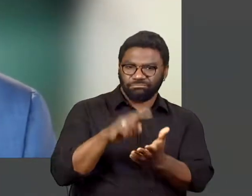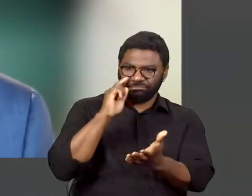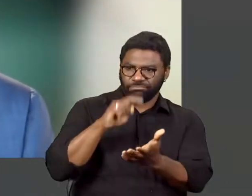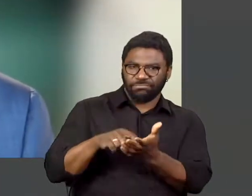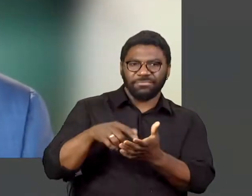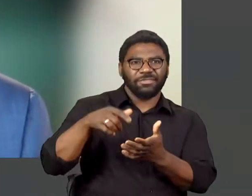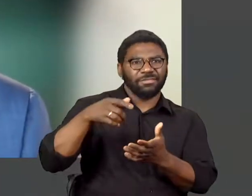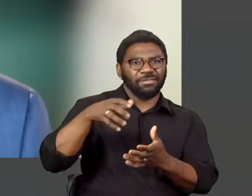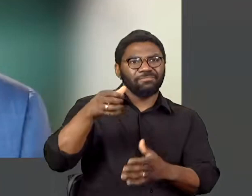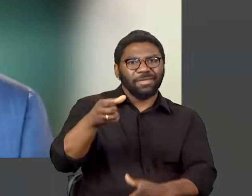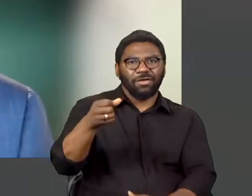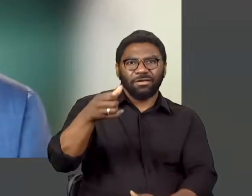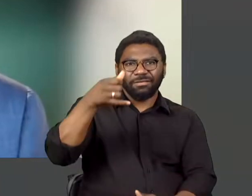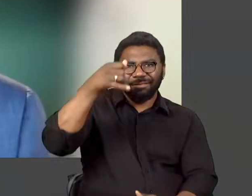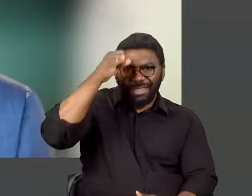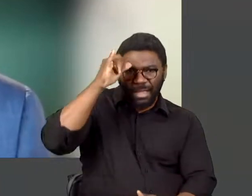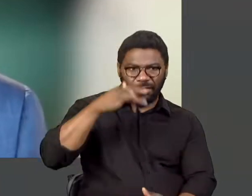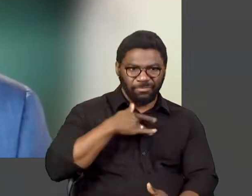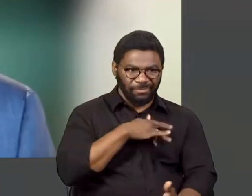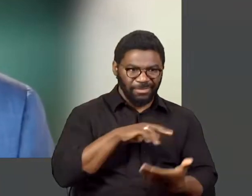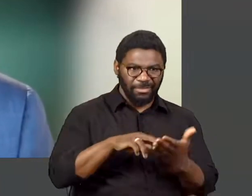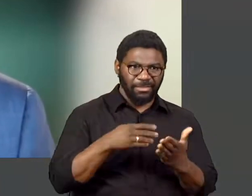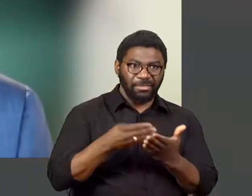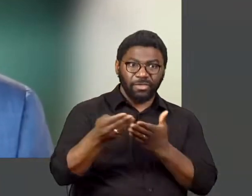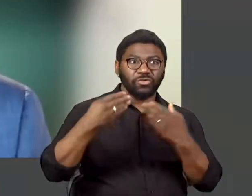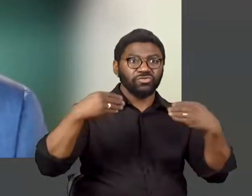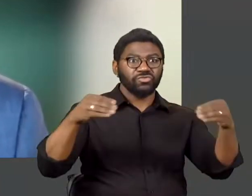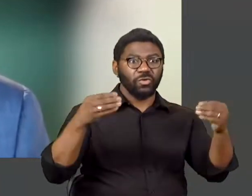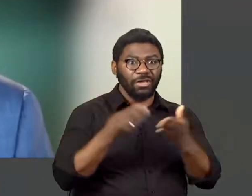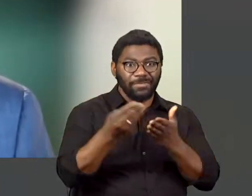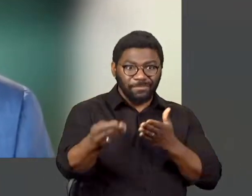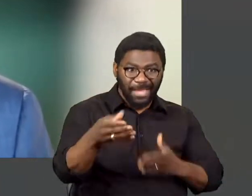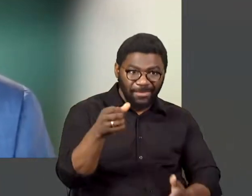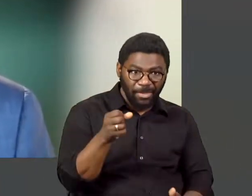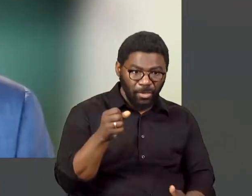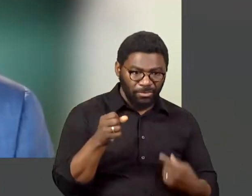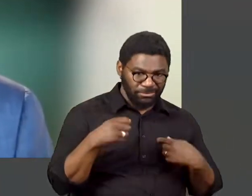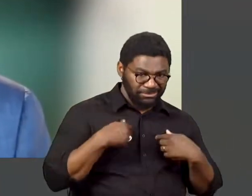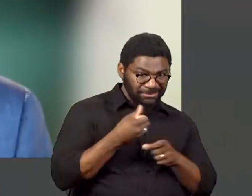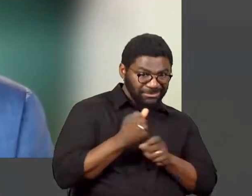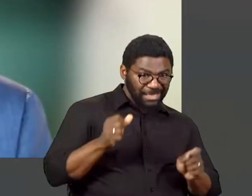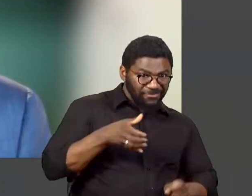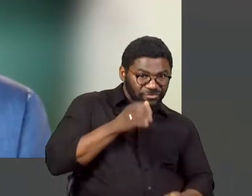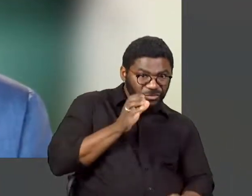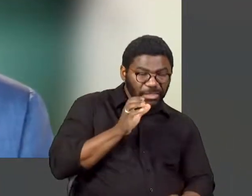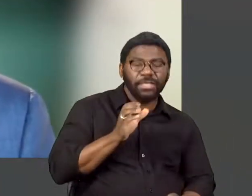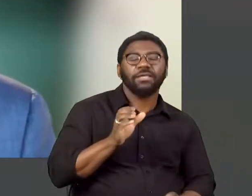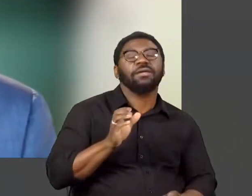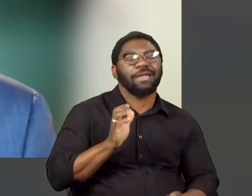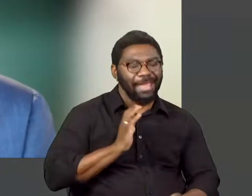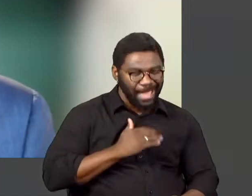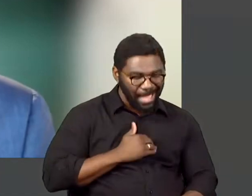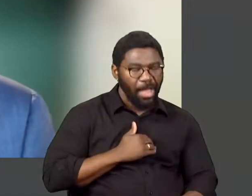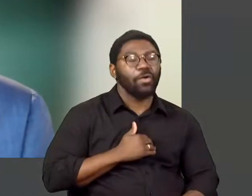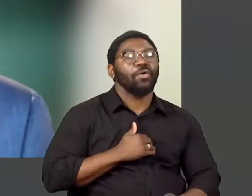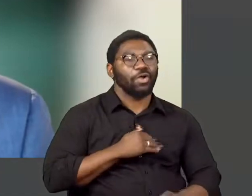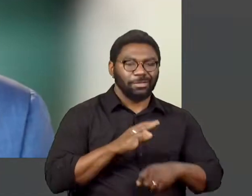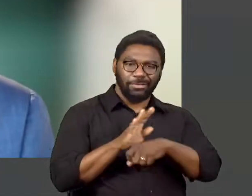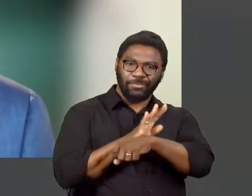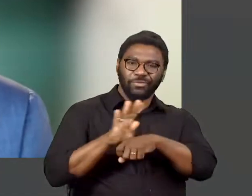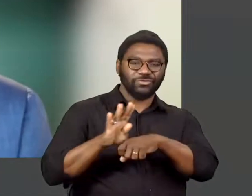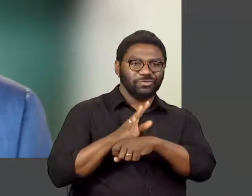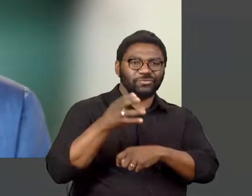about the safety of the milk and meat they buy for their family. I can say without reservation that our commercial milk and meat supplies are